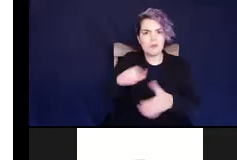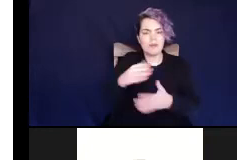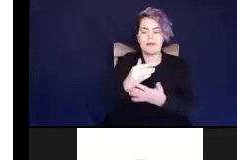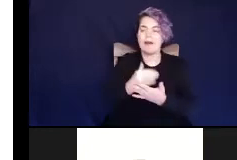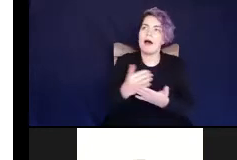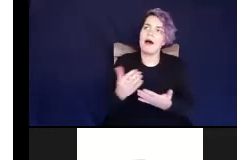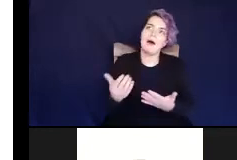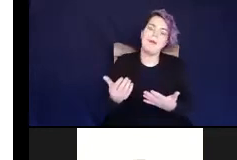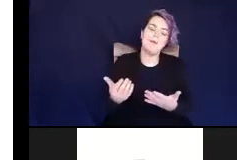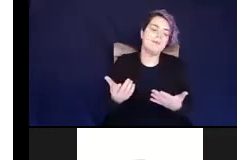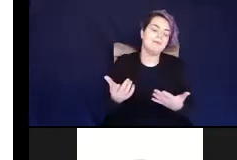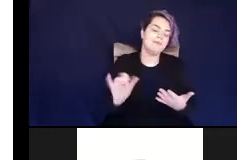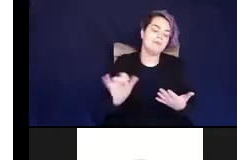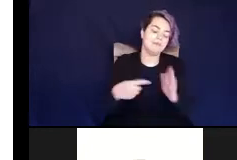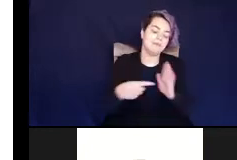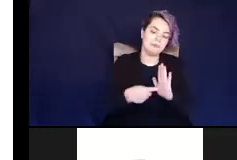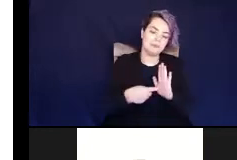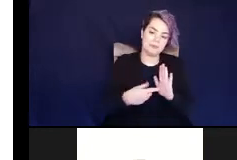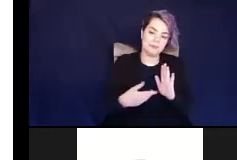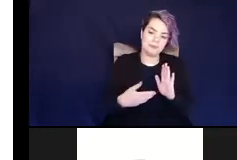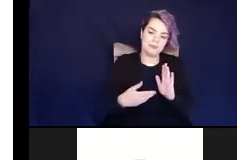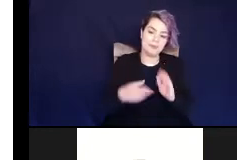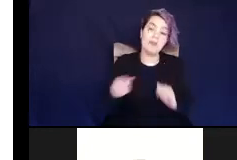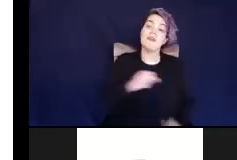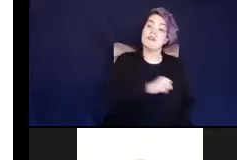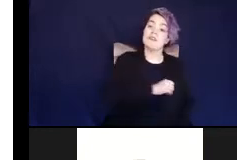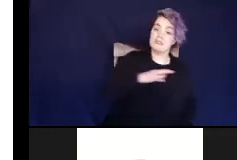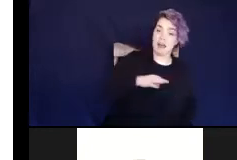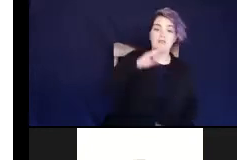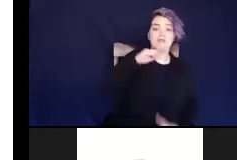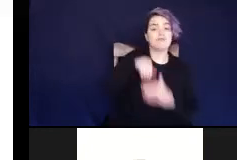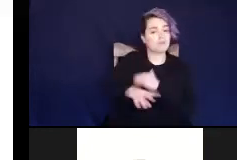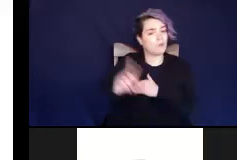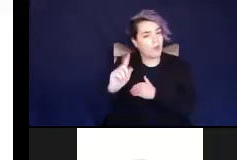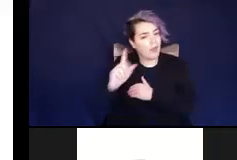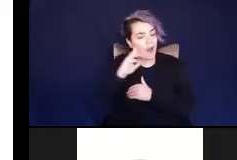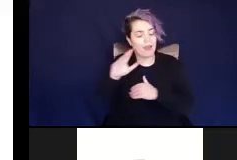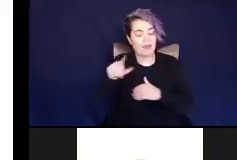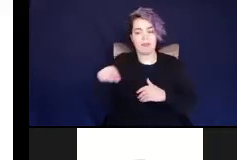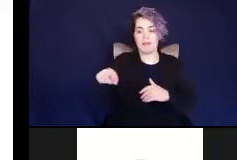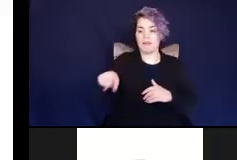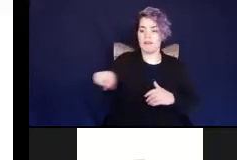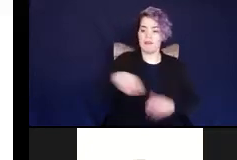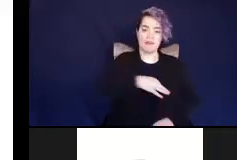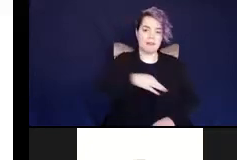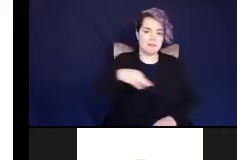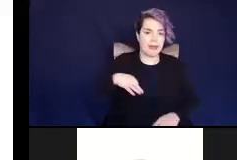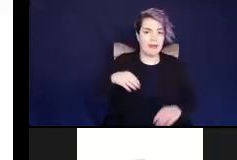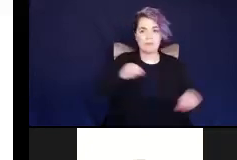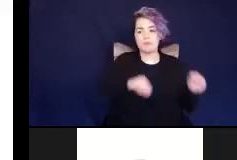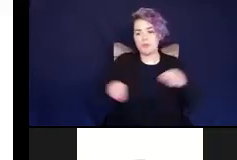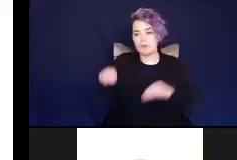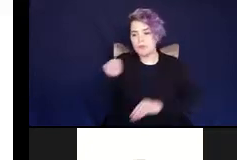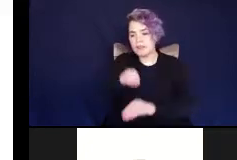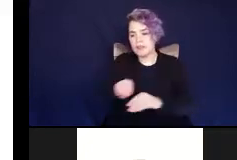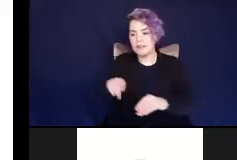restricting where staff could go and the movement of staff and residents